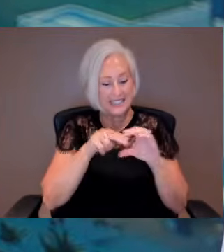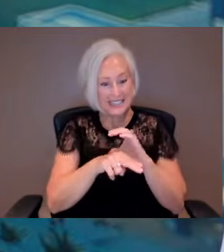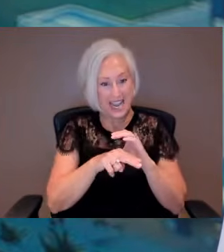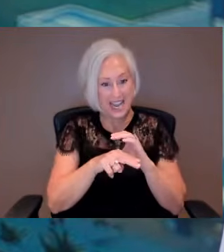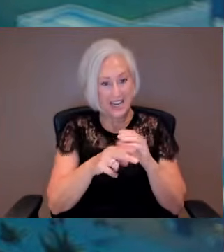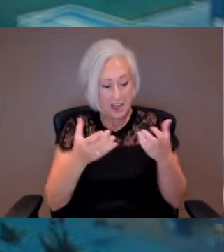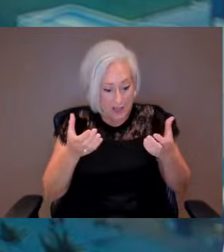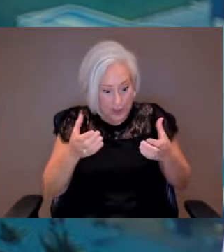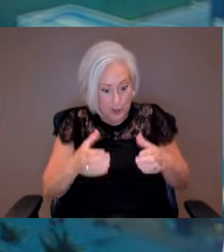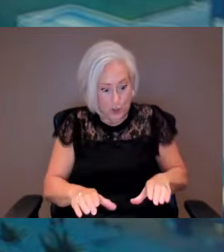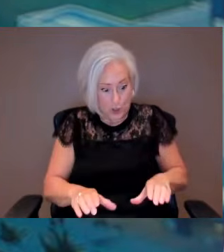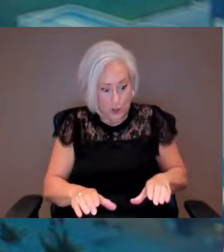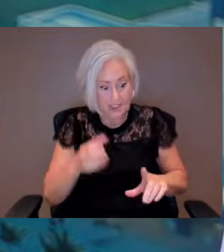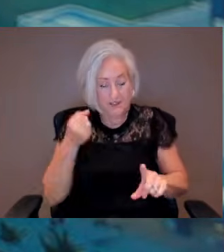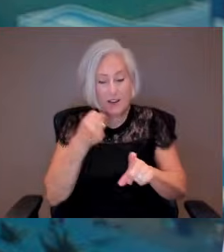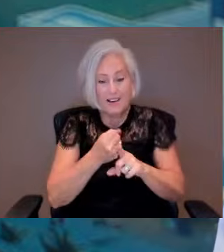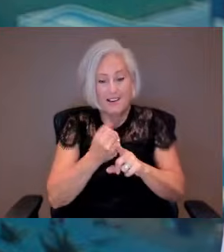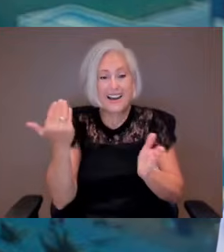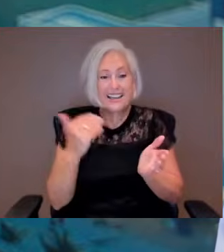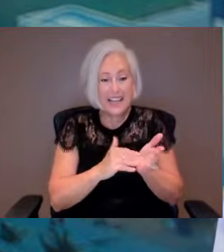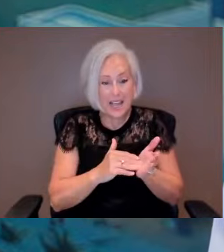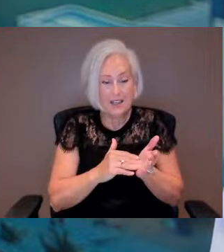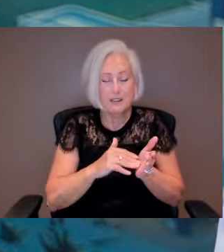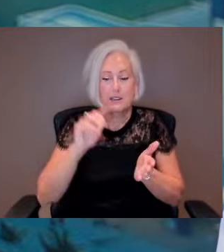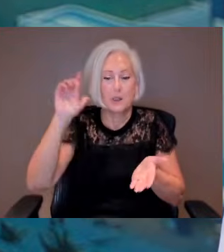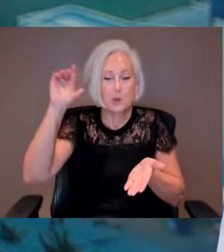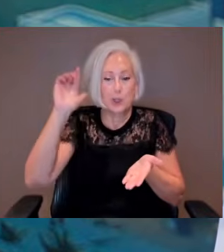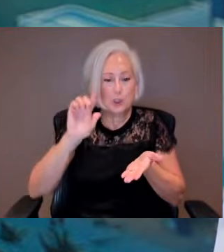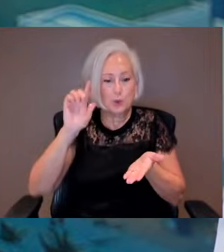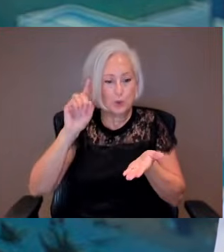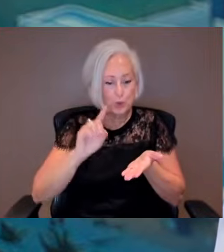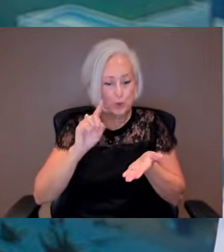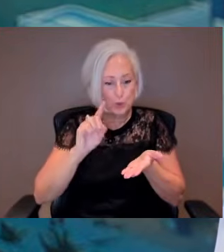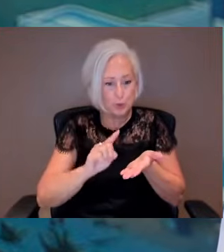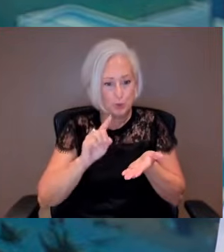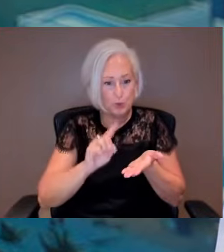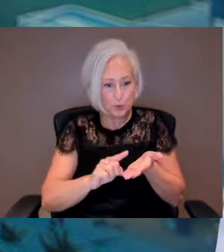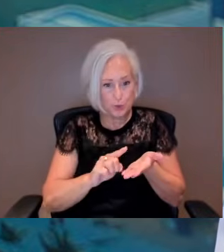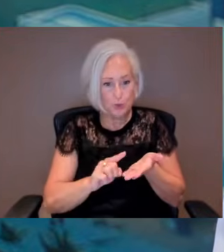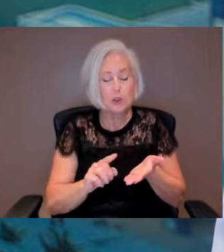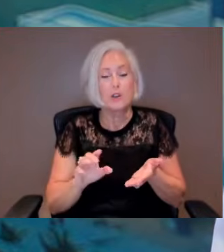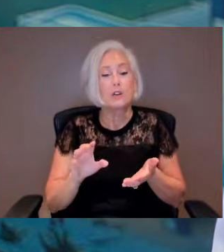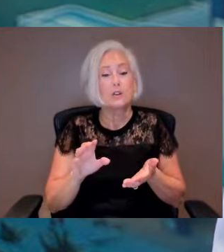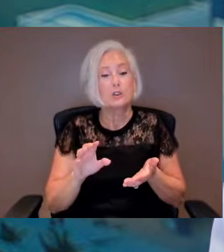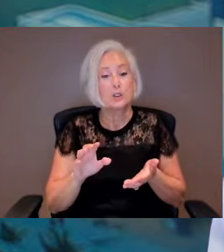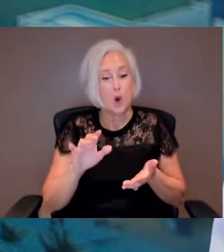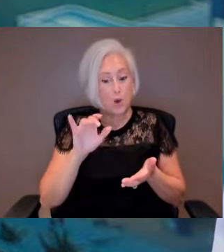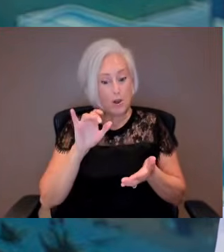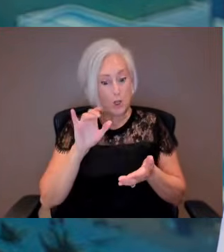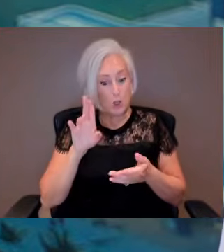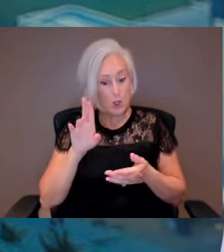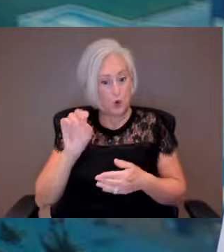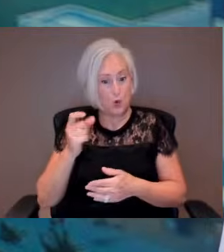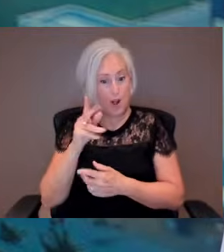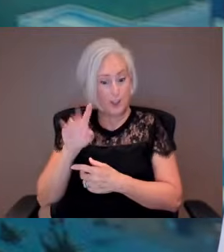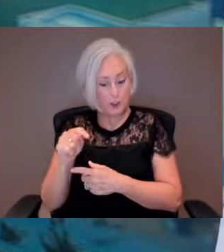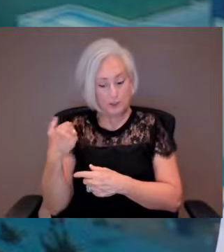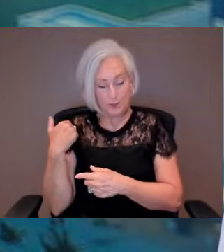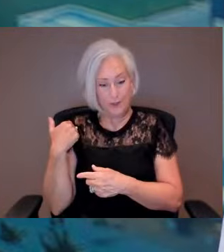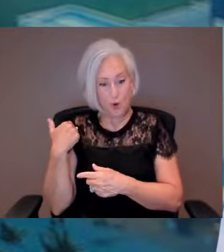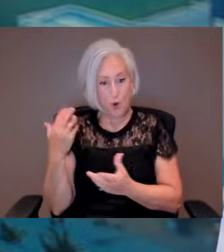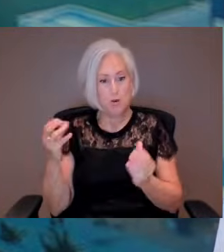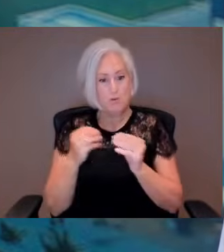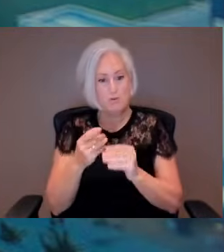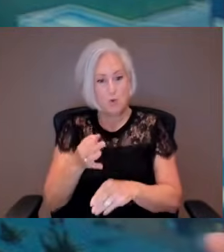that's something that actually he's been doing with Dr. Lee, because historically that's been something in which urologists had a lot of expertise. And